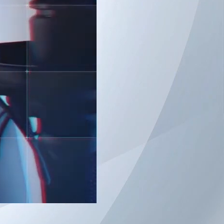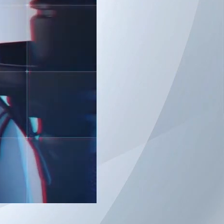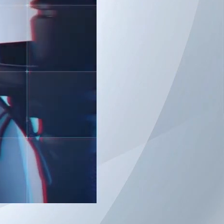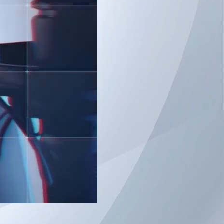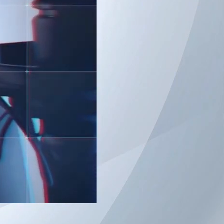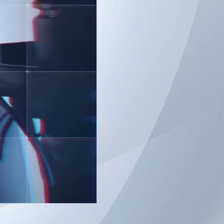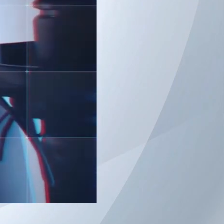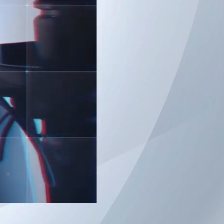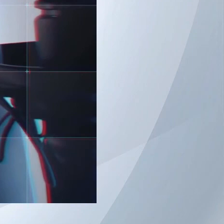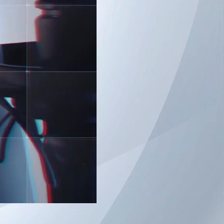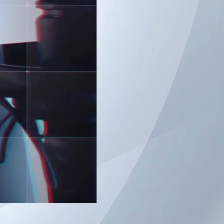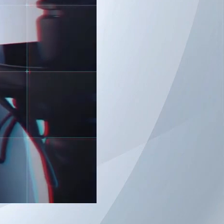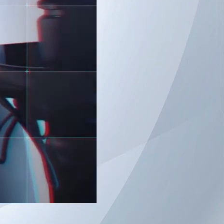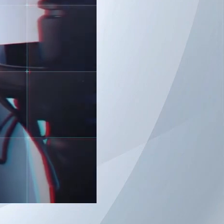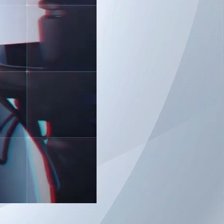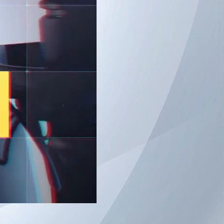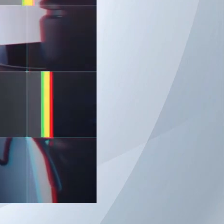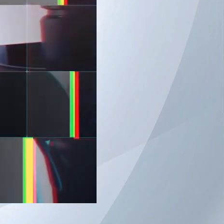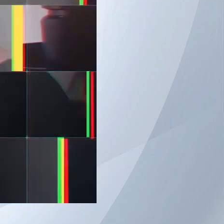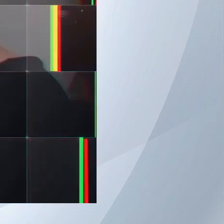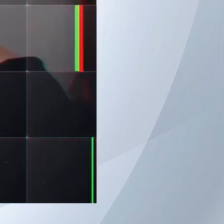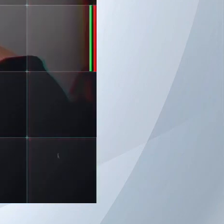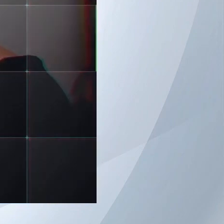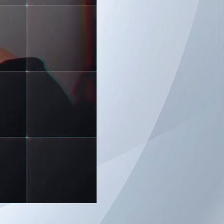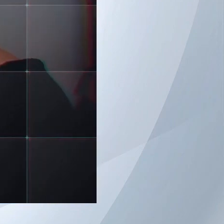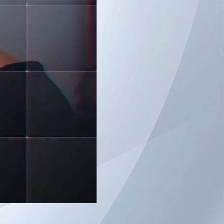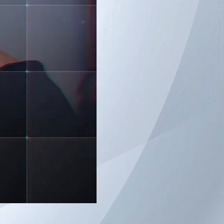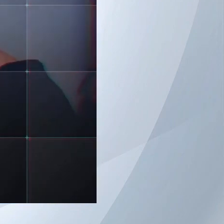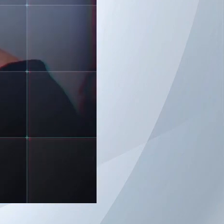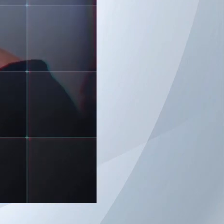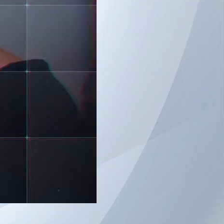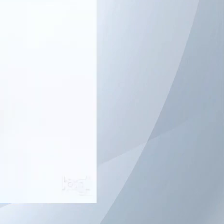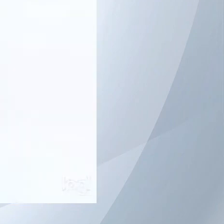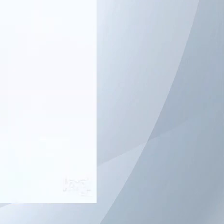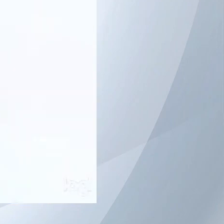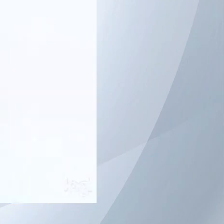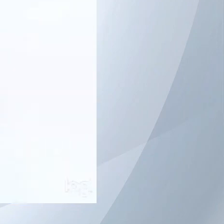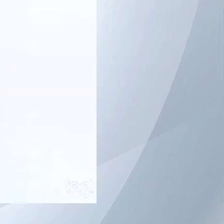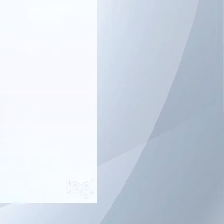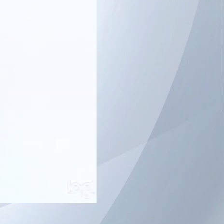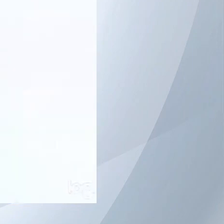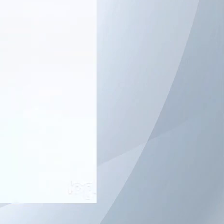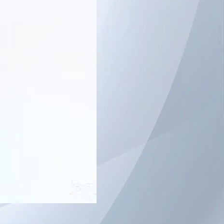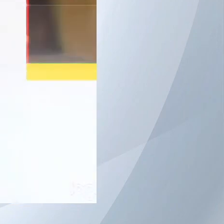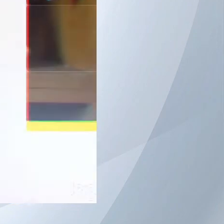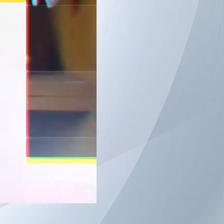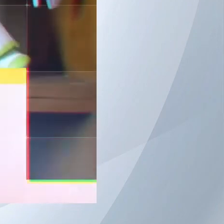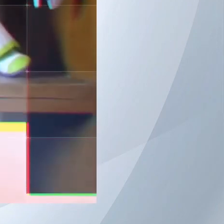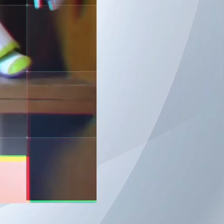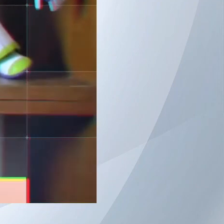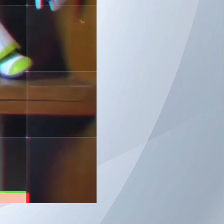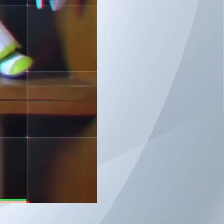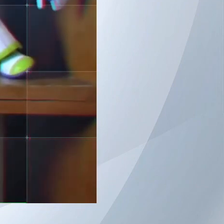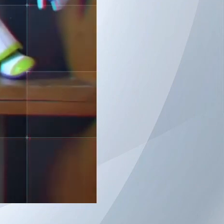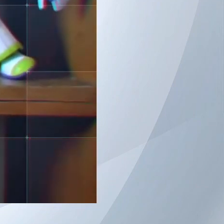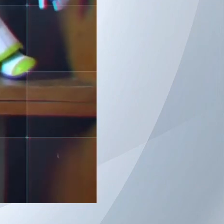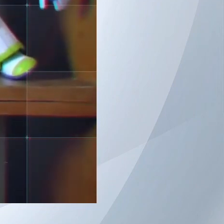Hi, I'm Sarah Lane from Scotland. Bonjour, I'm Charlene from France. Hello, I'm Ruth from France.